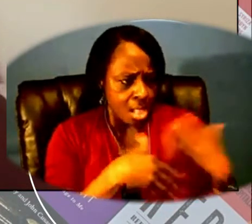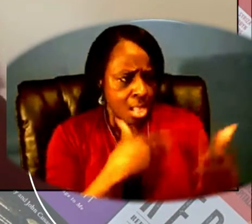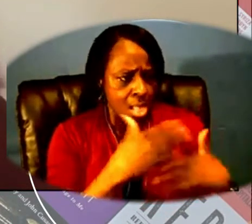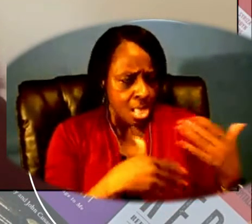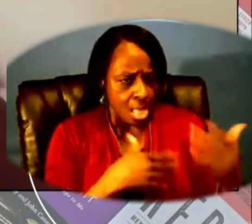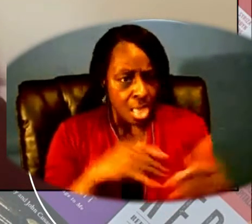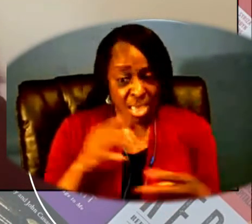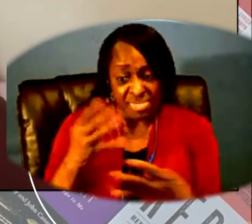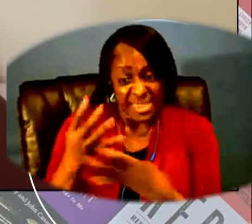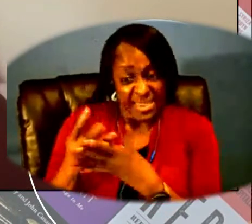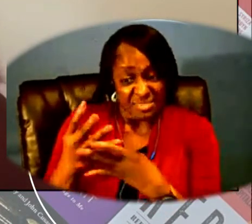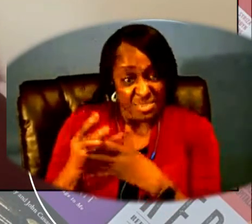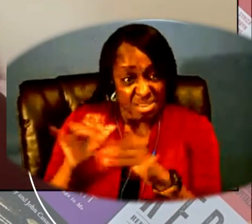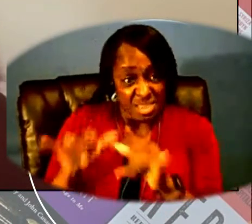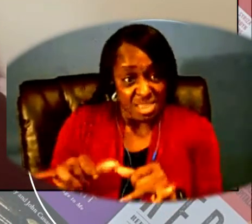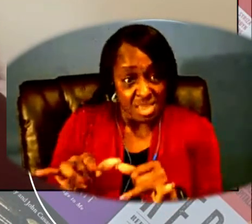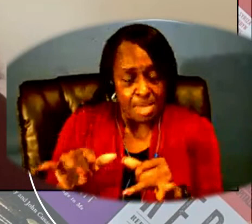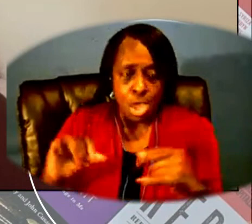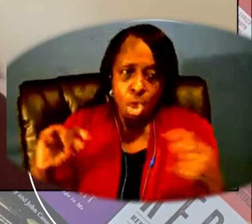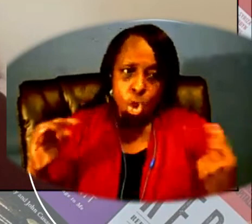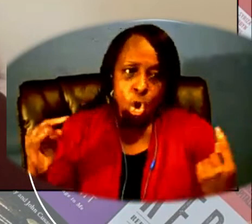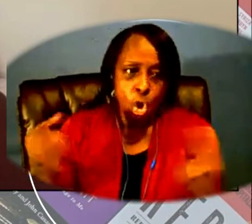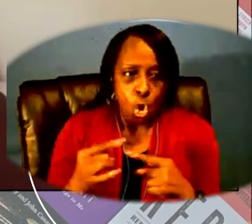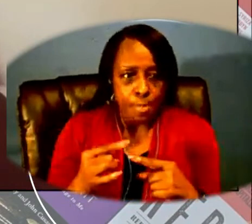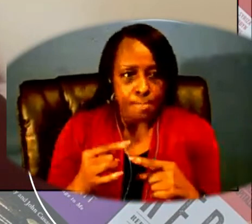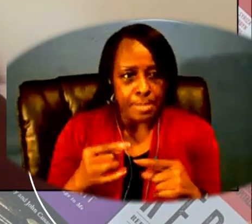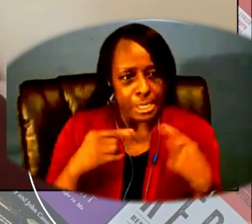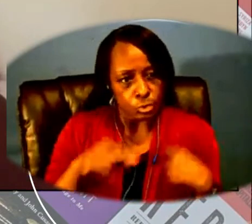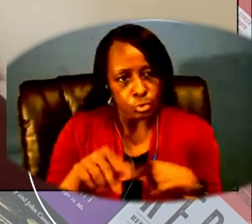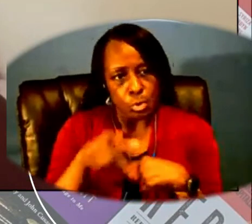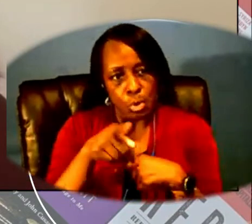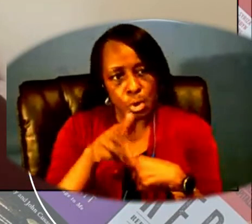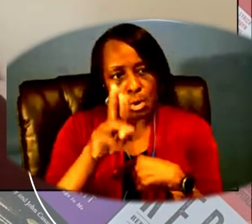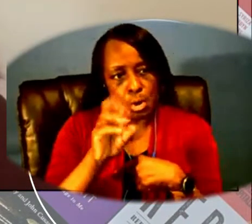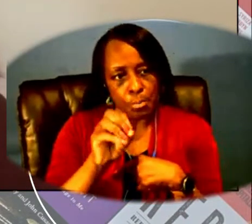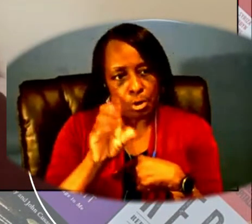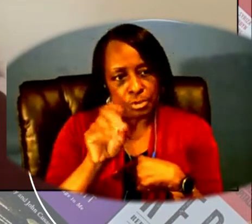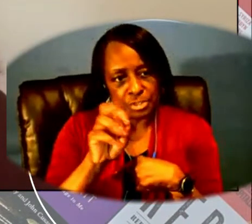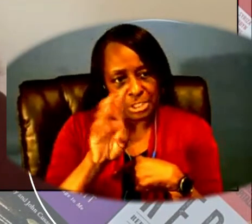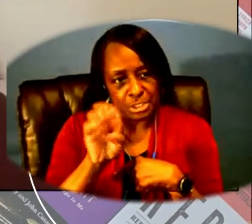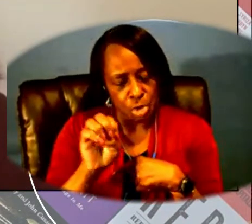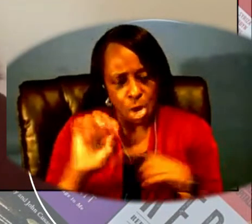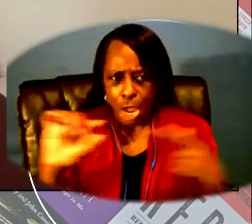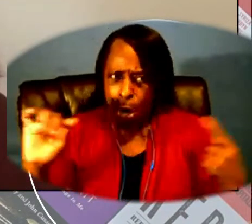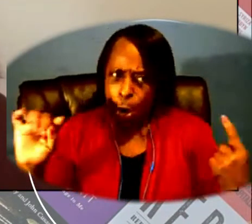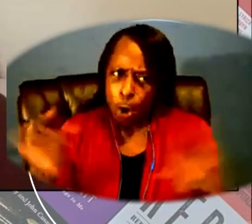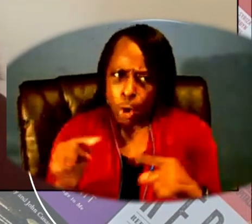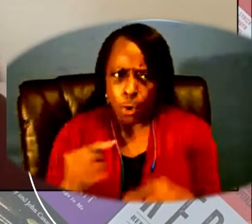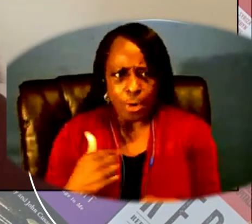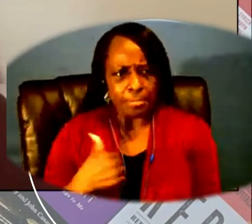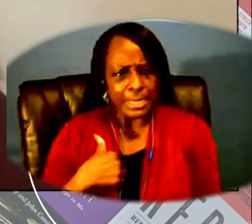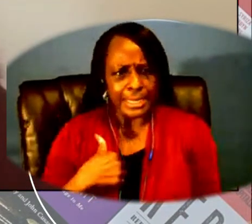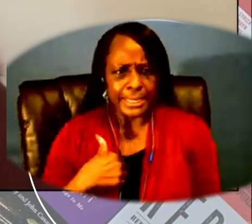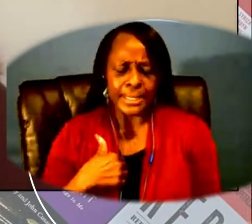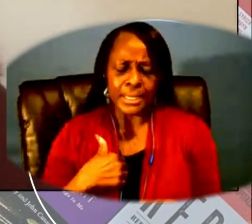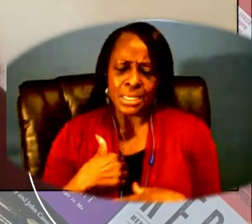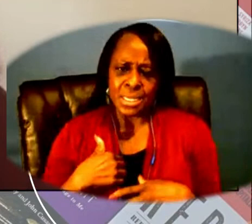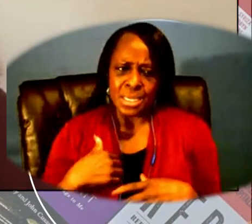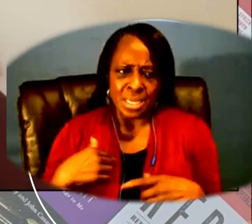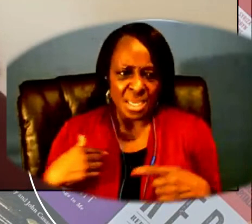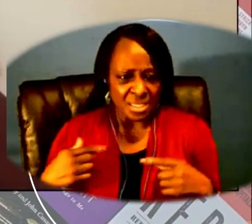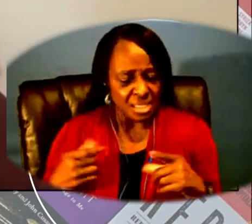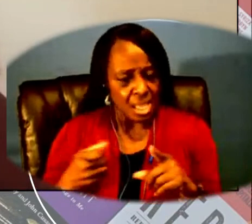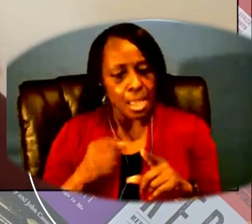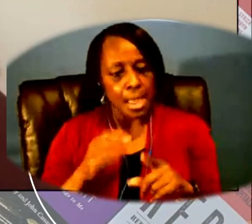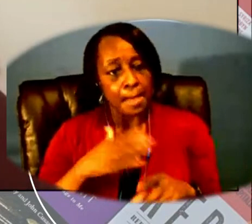so bad that I couldn't walk on my own without assistance, because in a procedure they punctured my artery